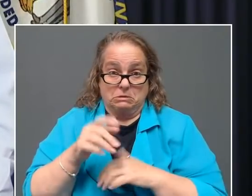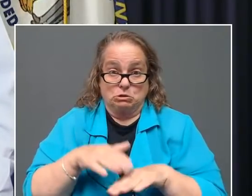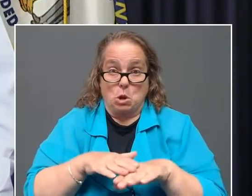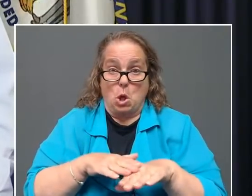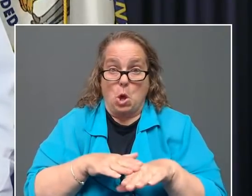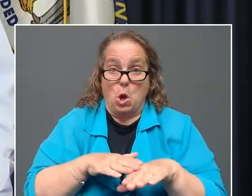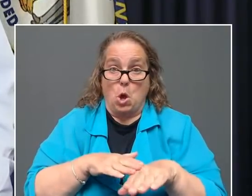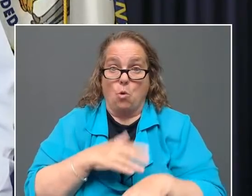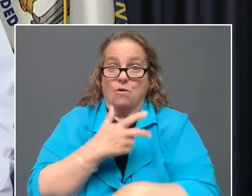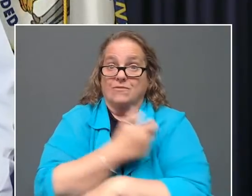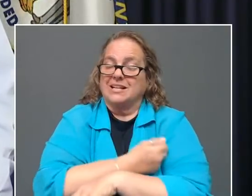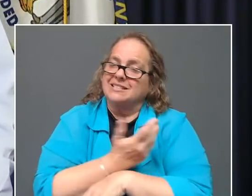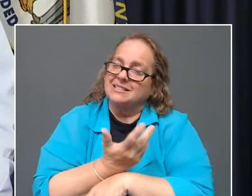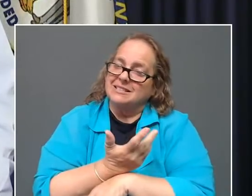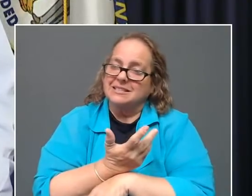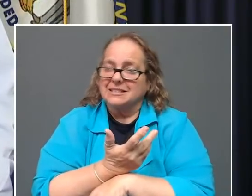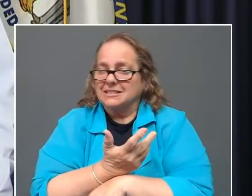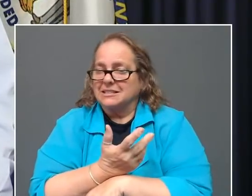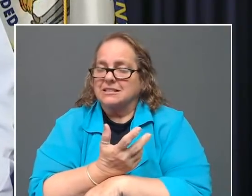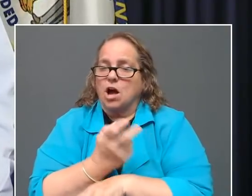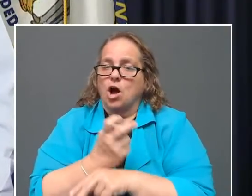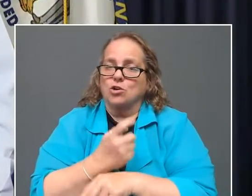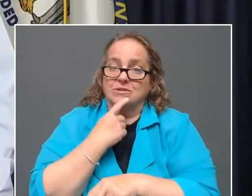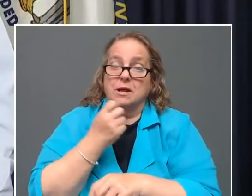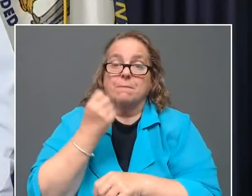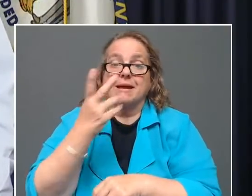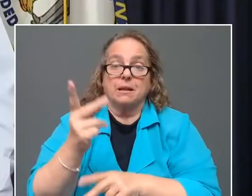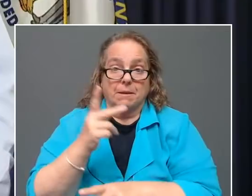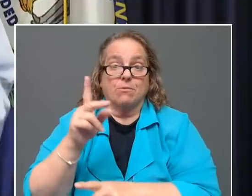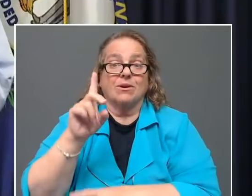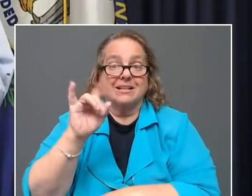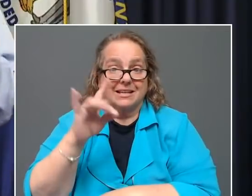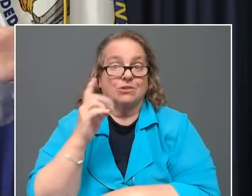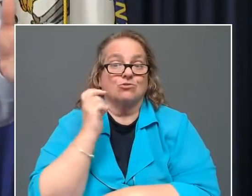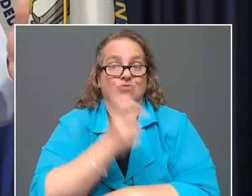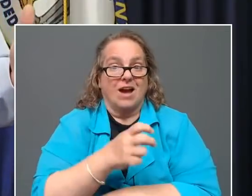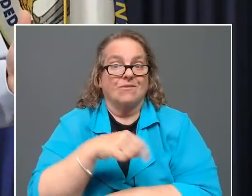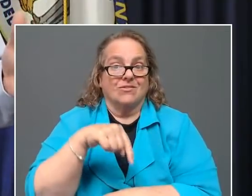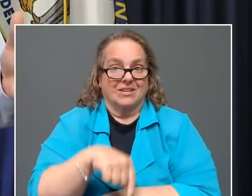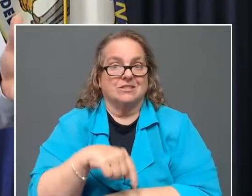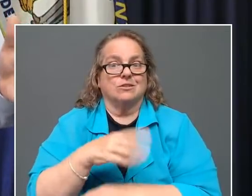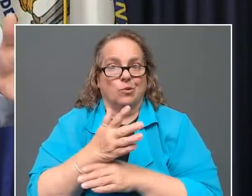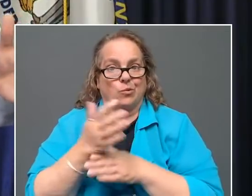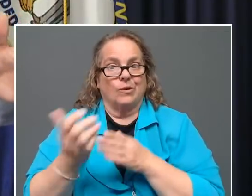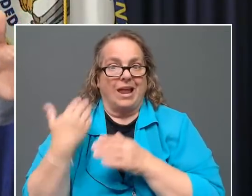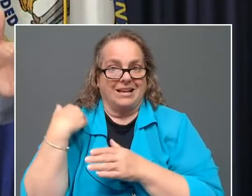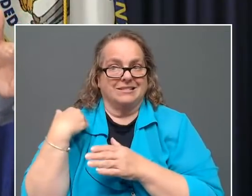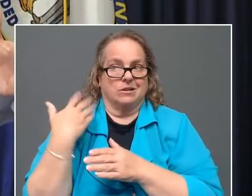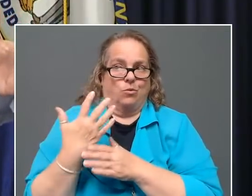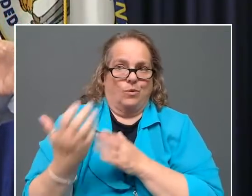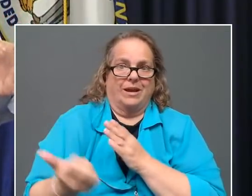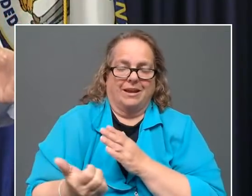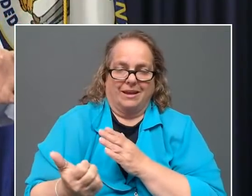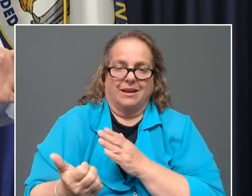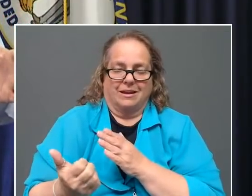this last week. Again, I wish they hadn't, but a lot of people traveled. Also, we just opened up to a lot more people.